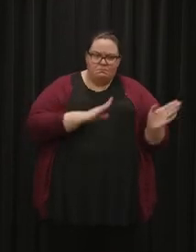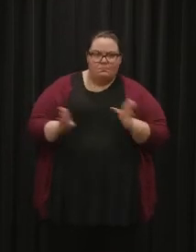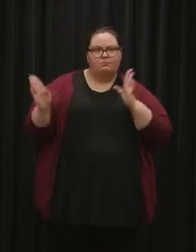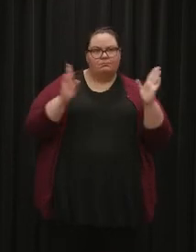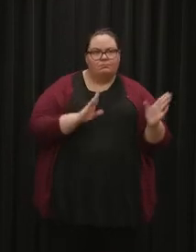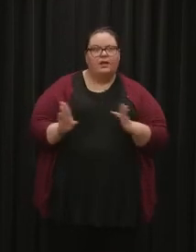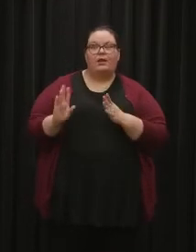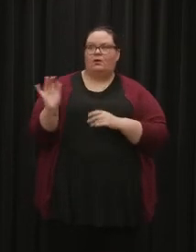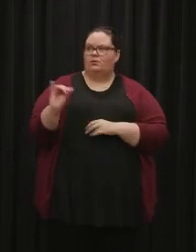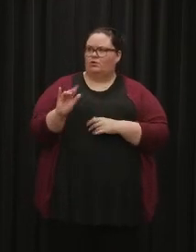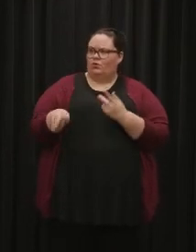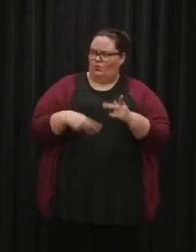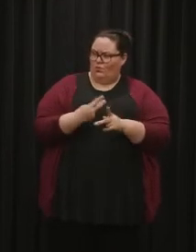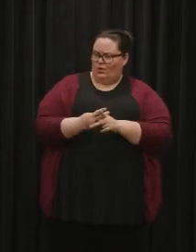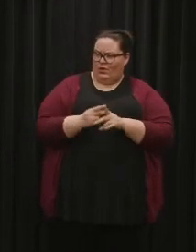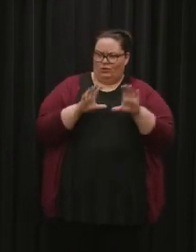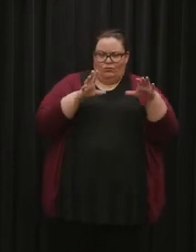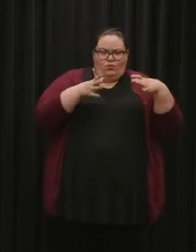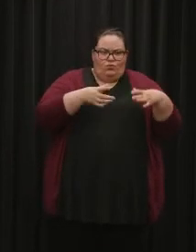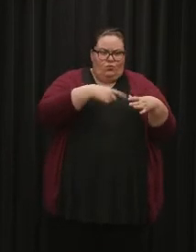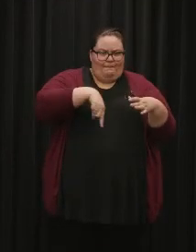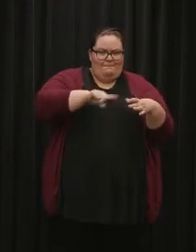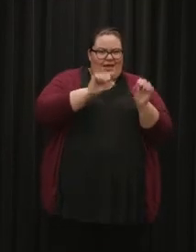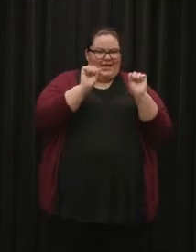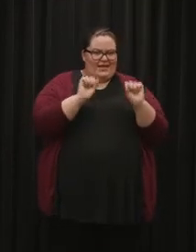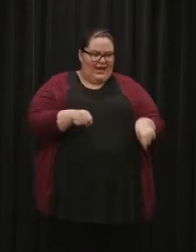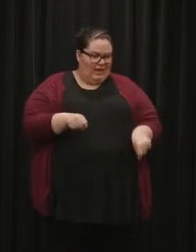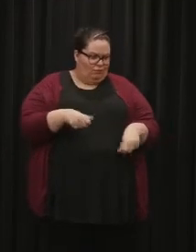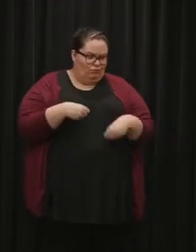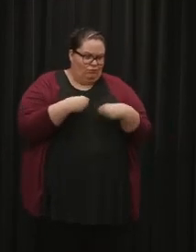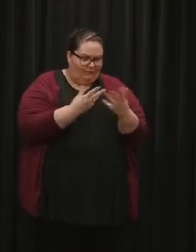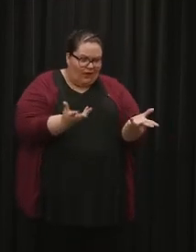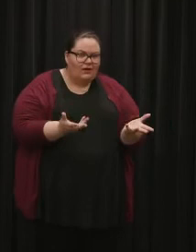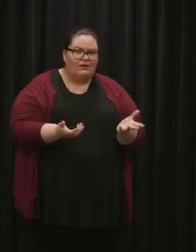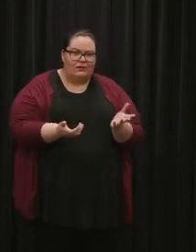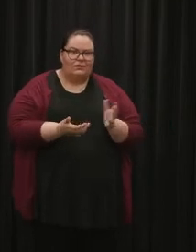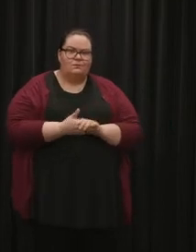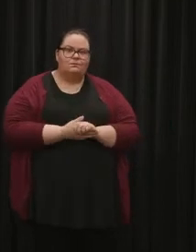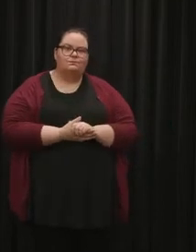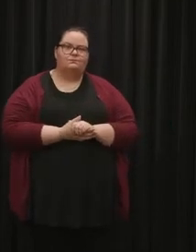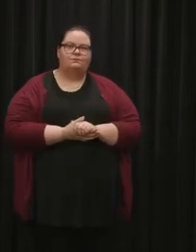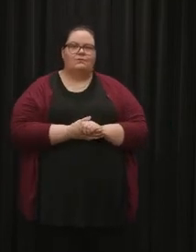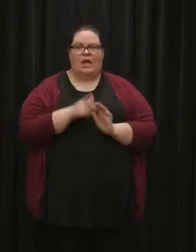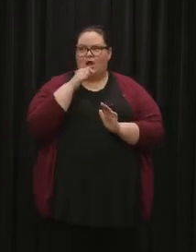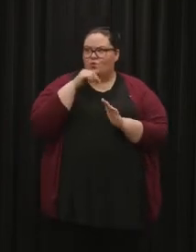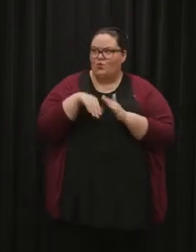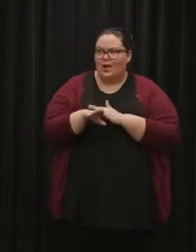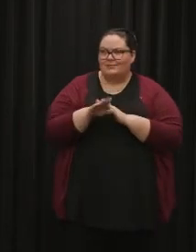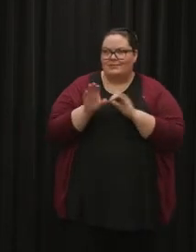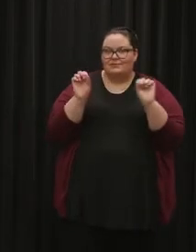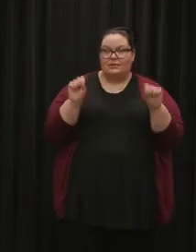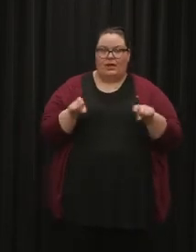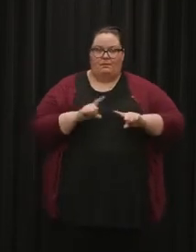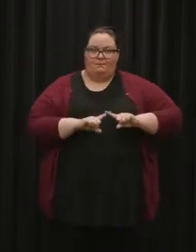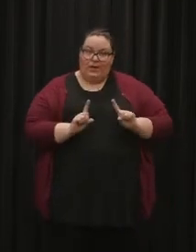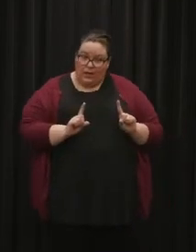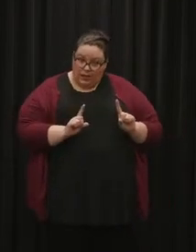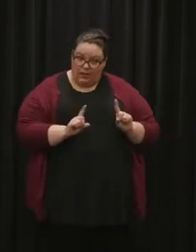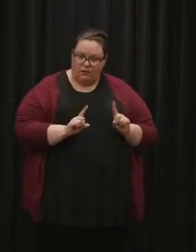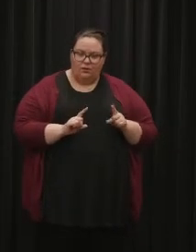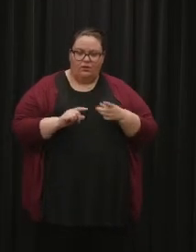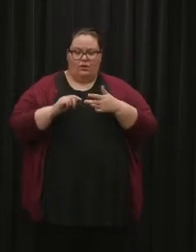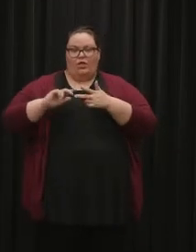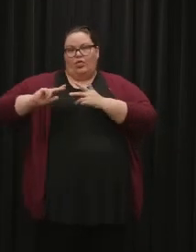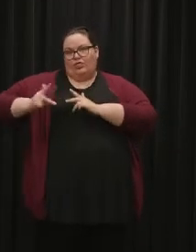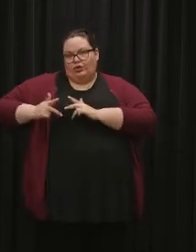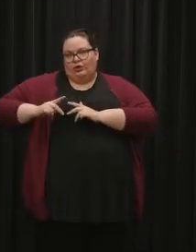types of populations in terms of their mobility, et cetera, will be accessible. But then once the more